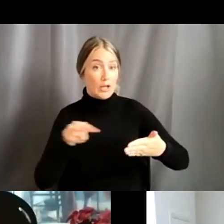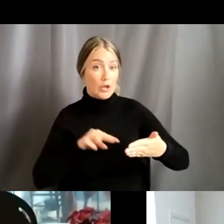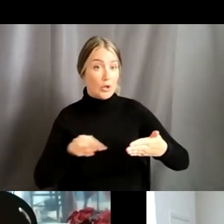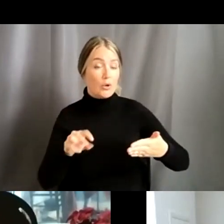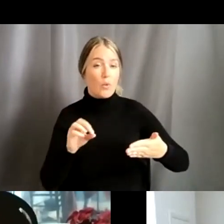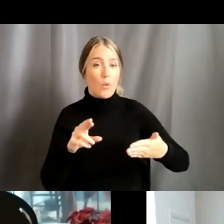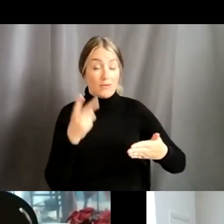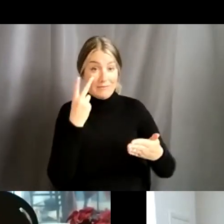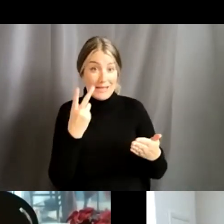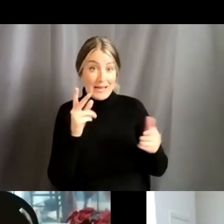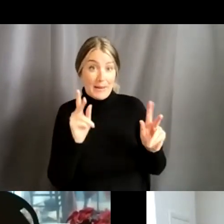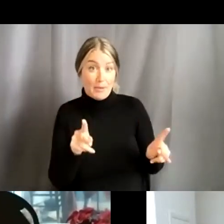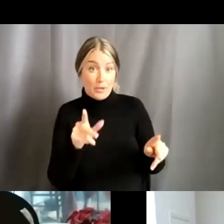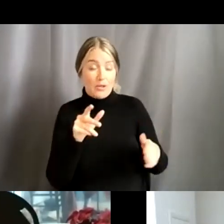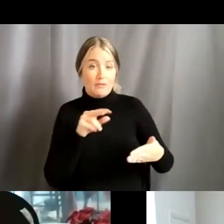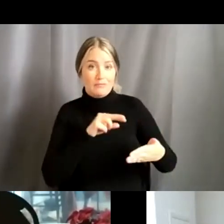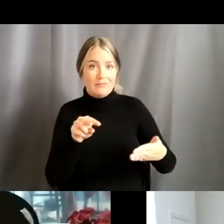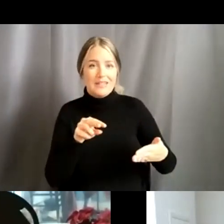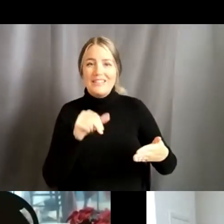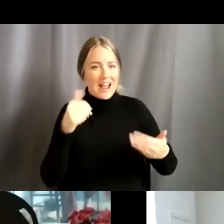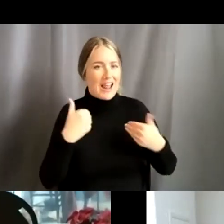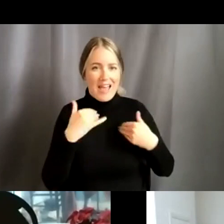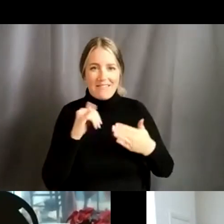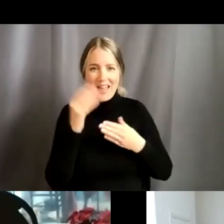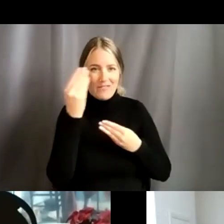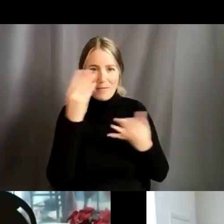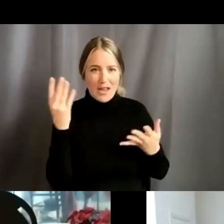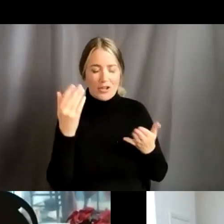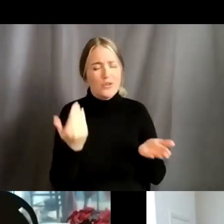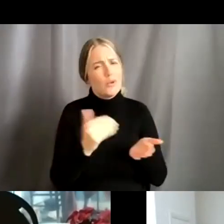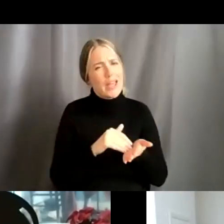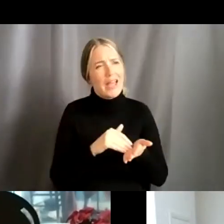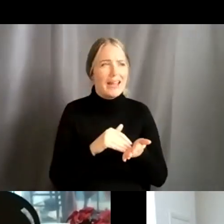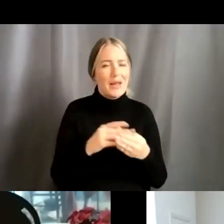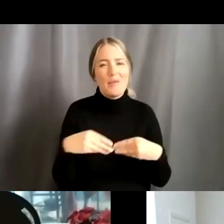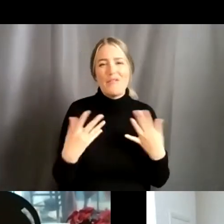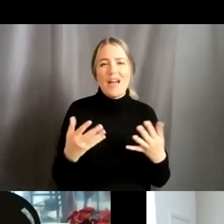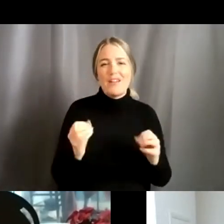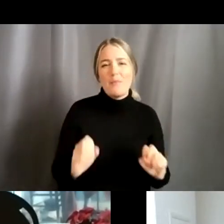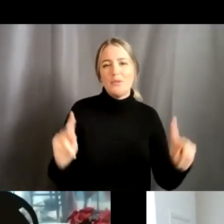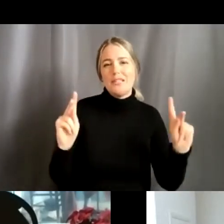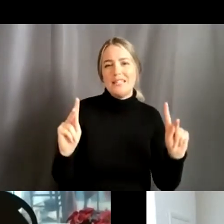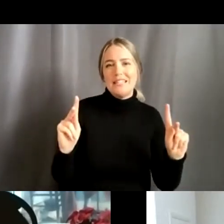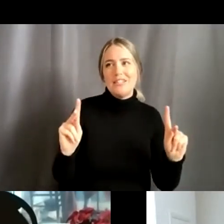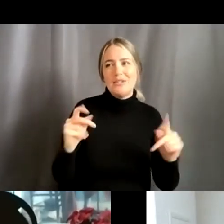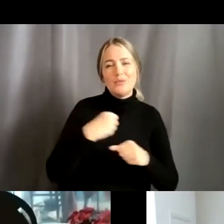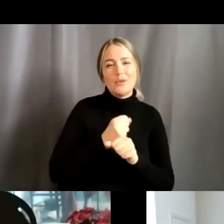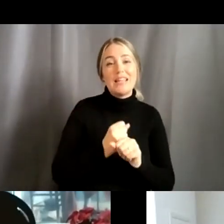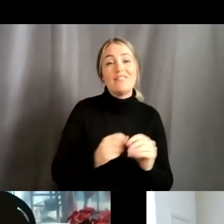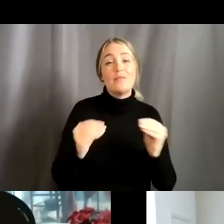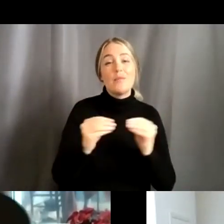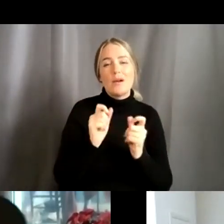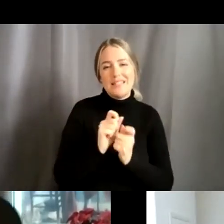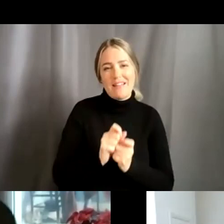sighted person reading through that didn't have that information. So again, I think it provides an opportunity to create even more